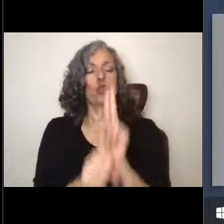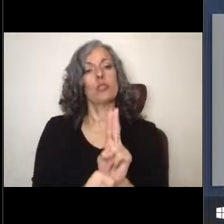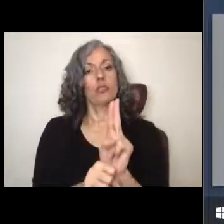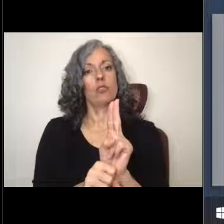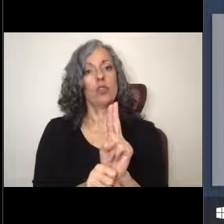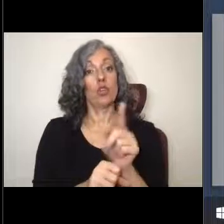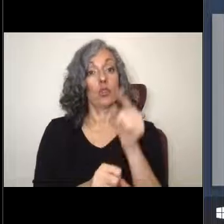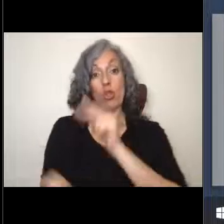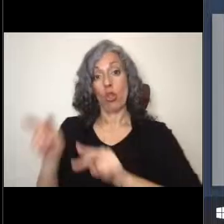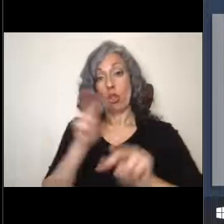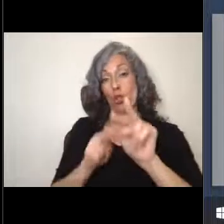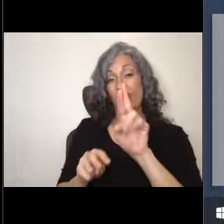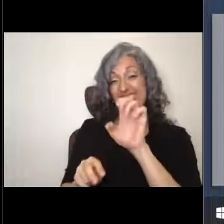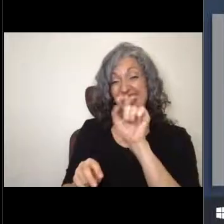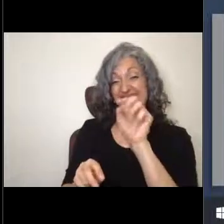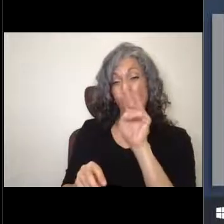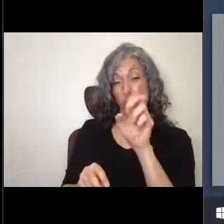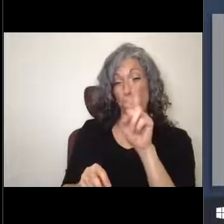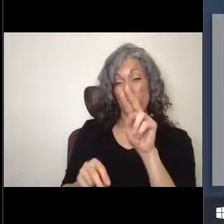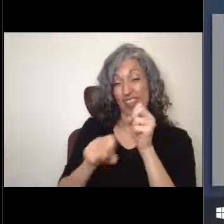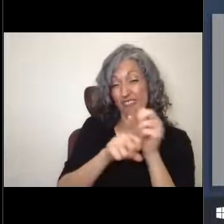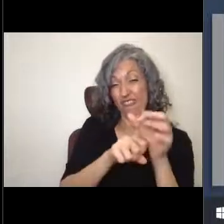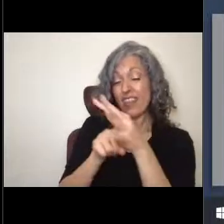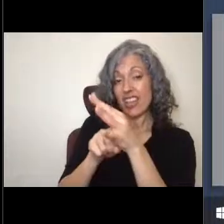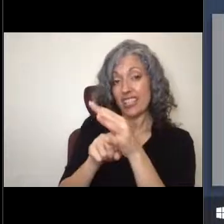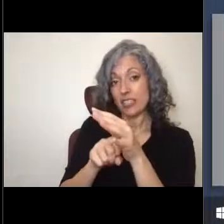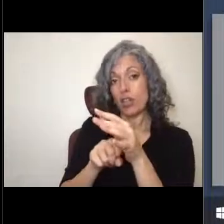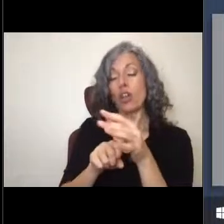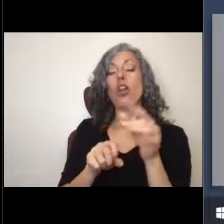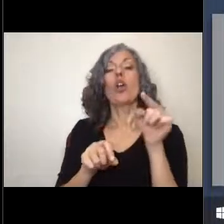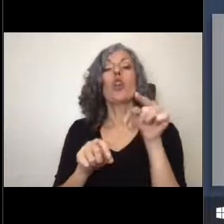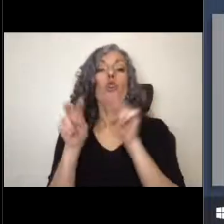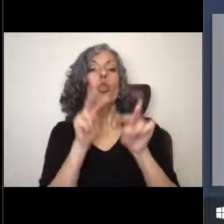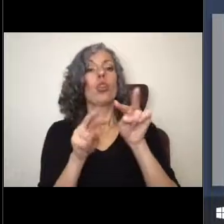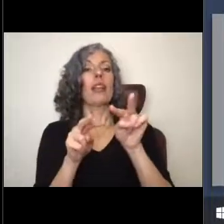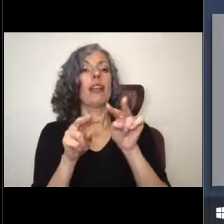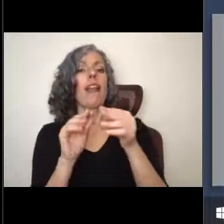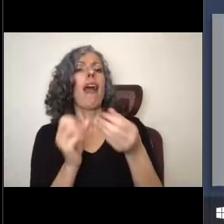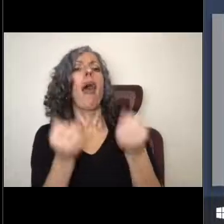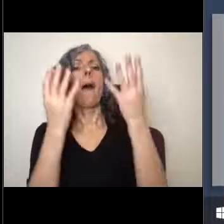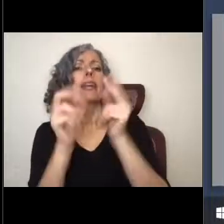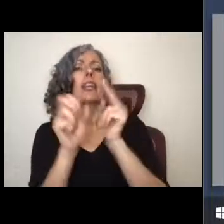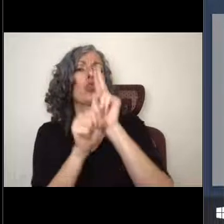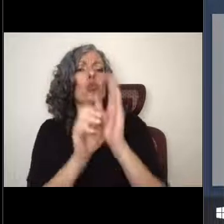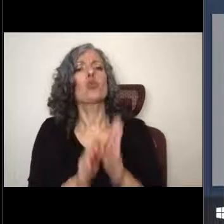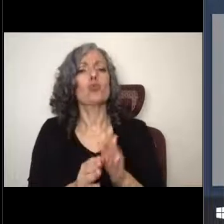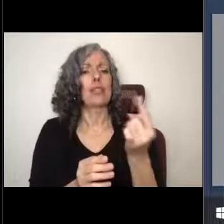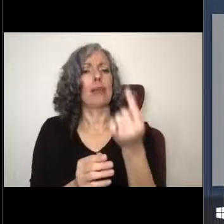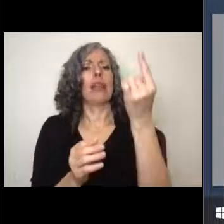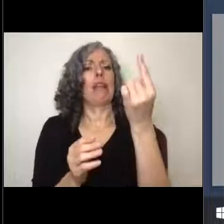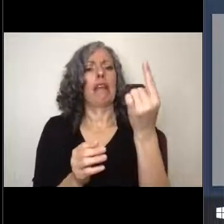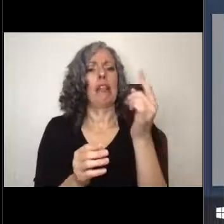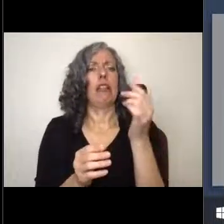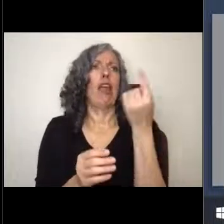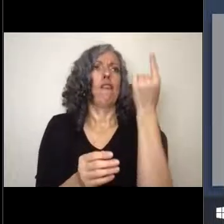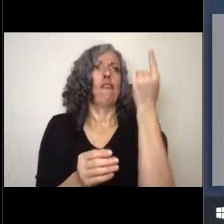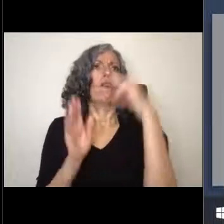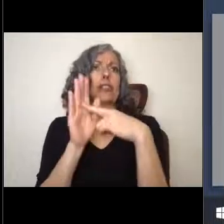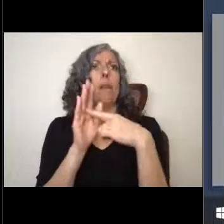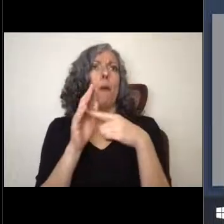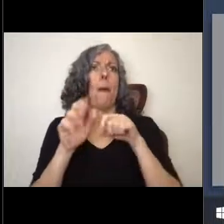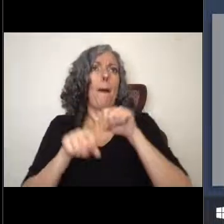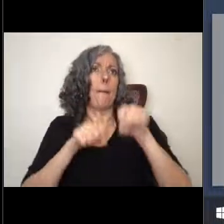at the network effects? And also, are you looking at the number of users of something? So improving a bike corridor might